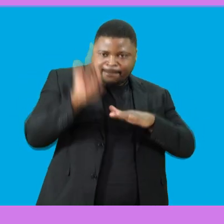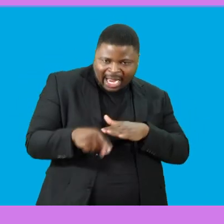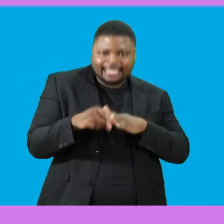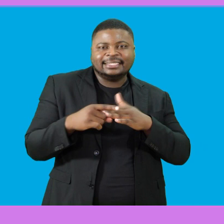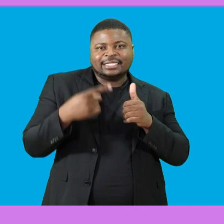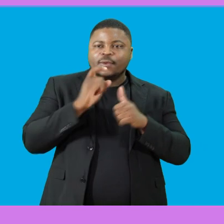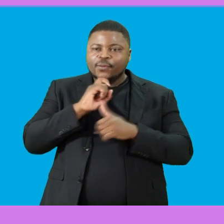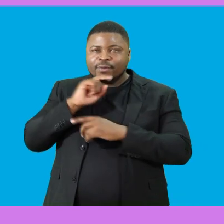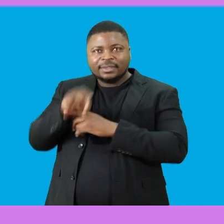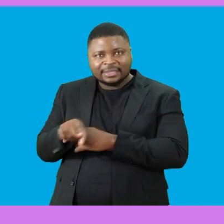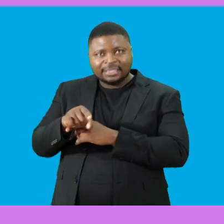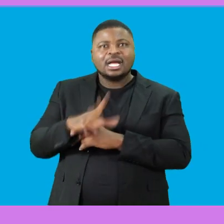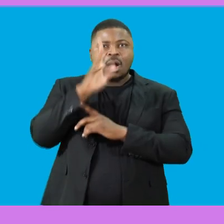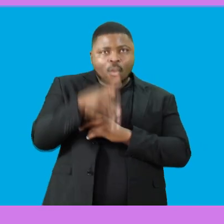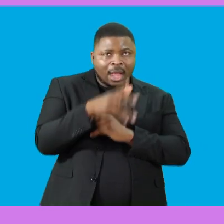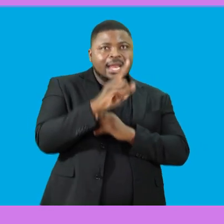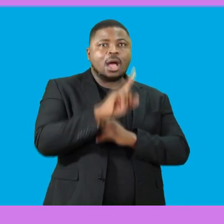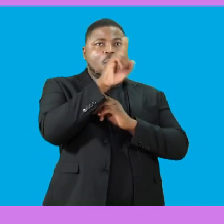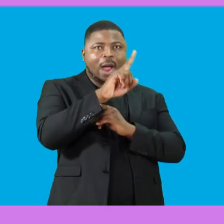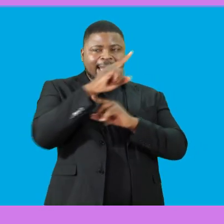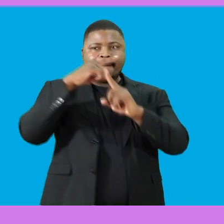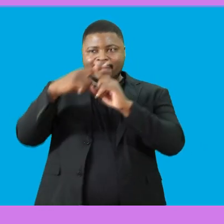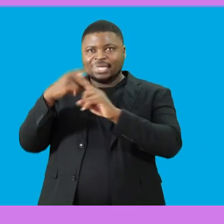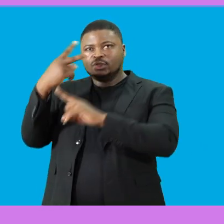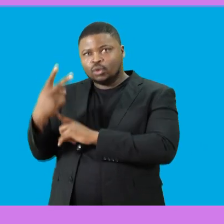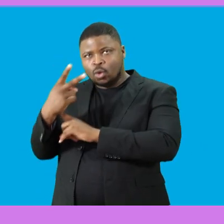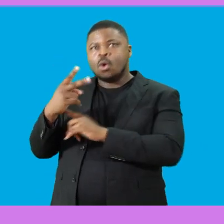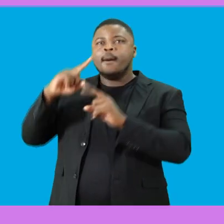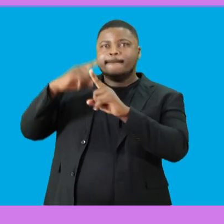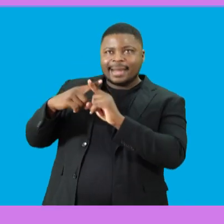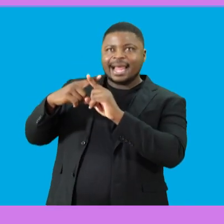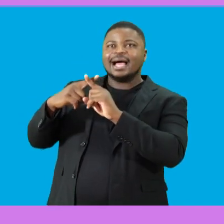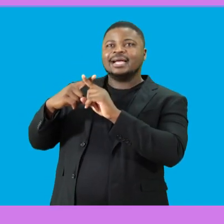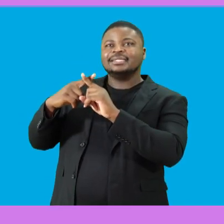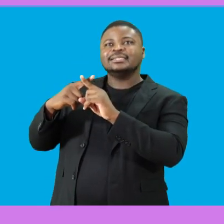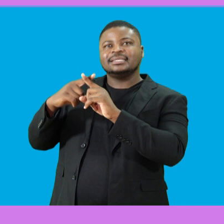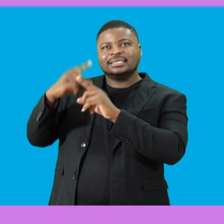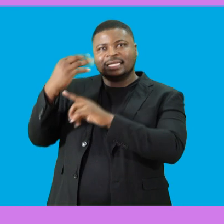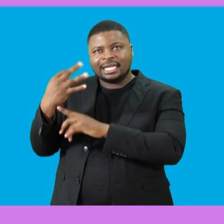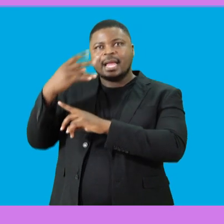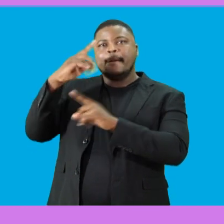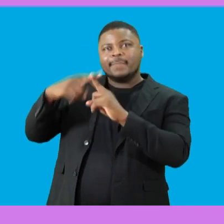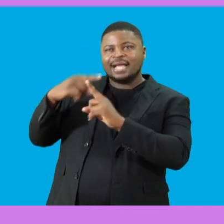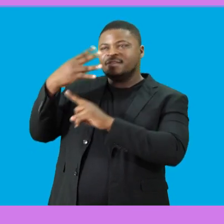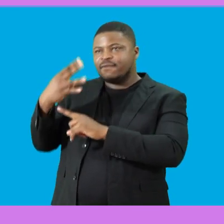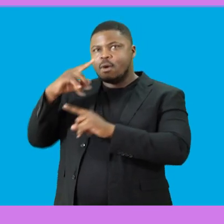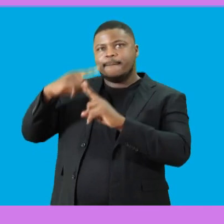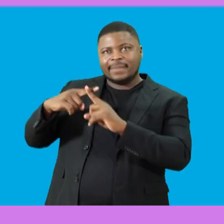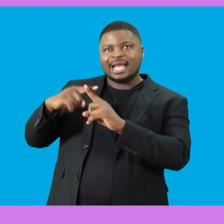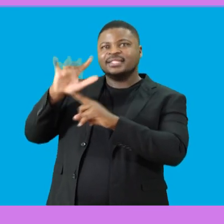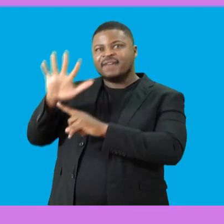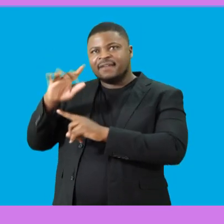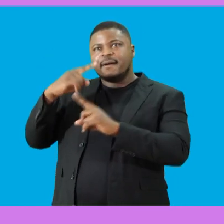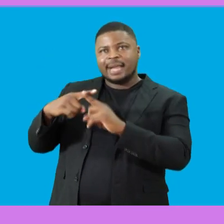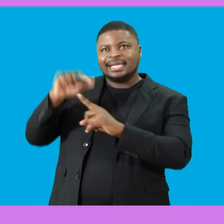of matches that have been played. So you're going to say 1 plus 2 plus 3 plus 4 plus 5